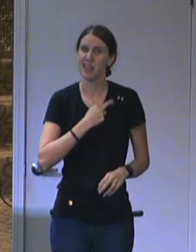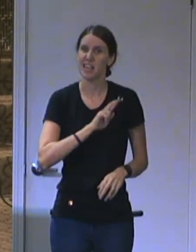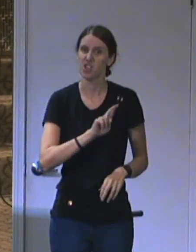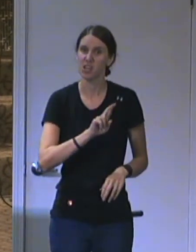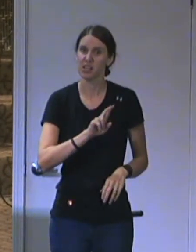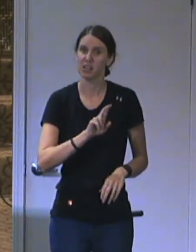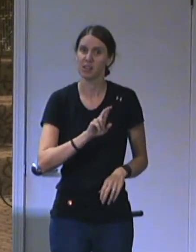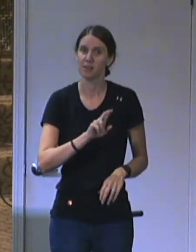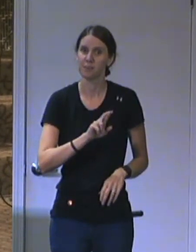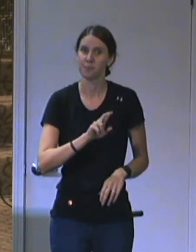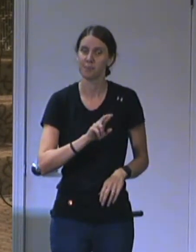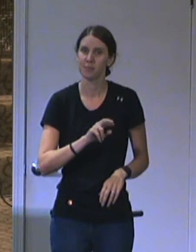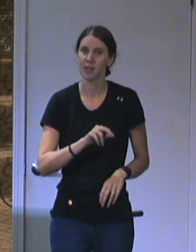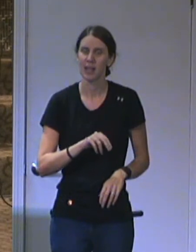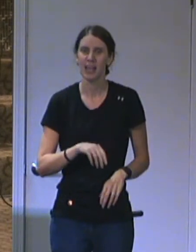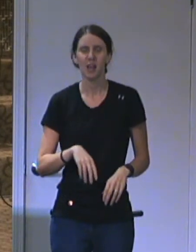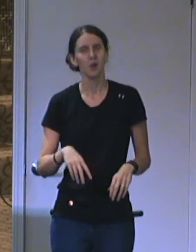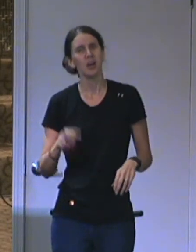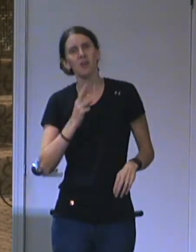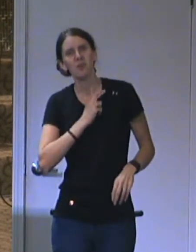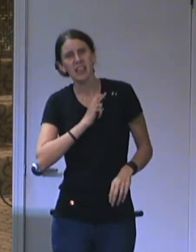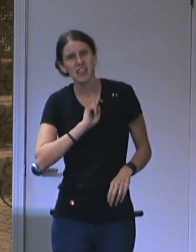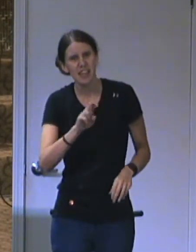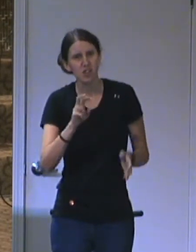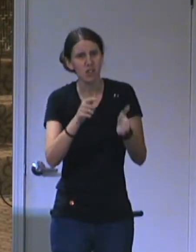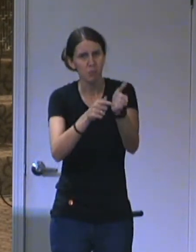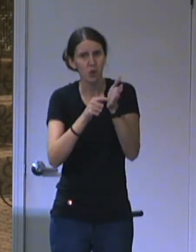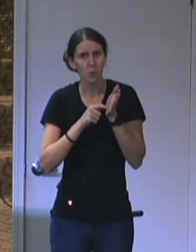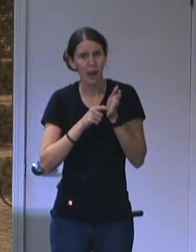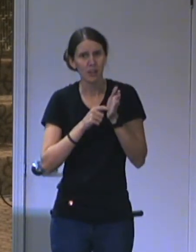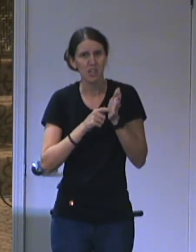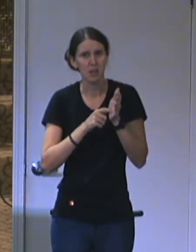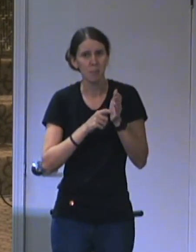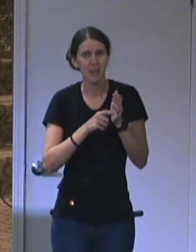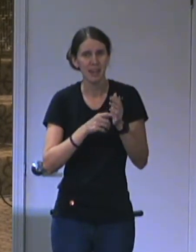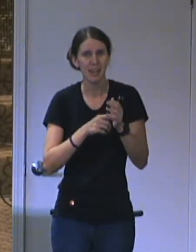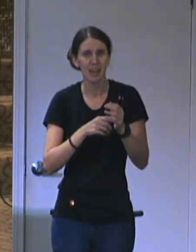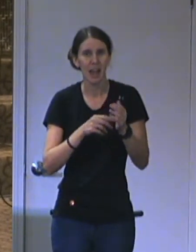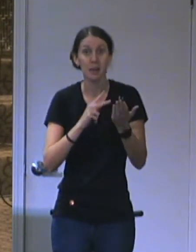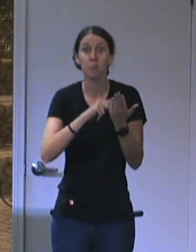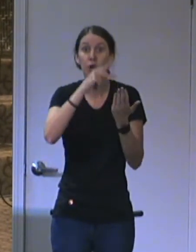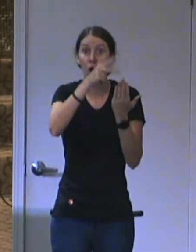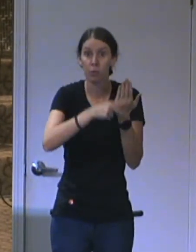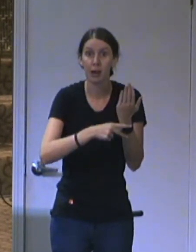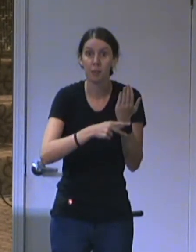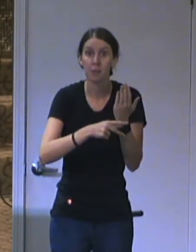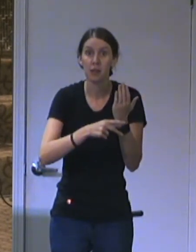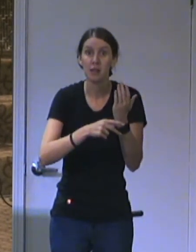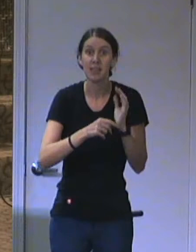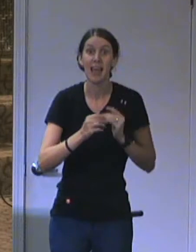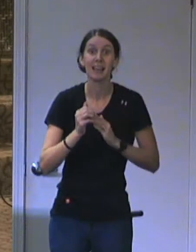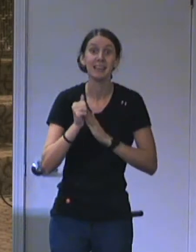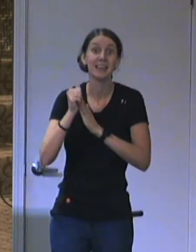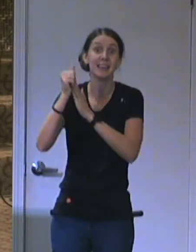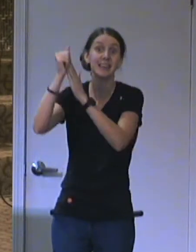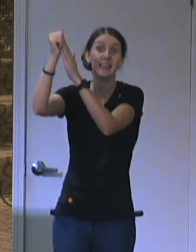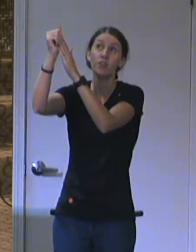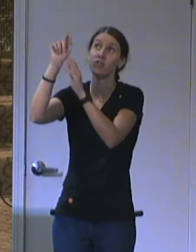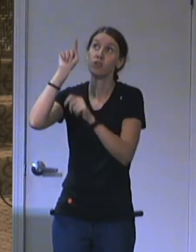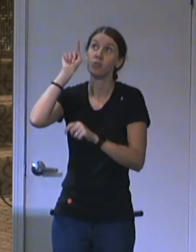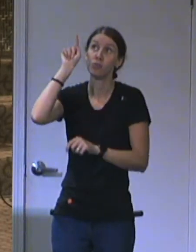is supposed to be a system that directs you toward him, not keeps you from him.